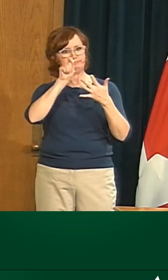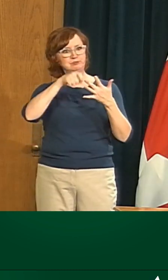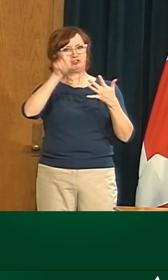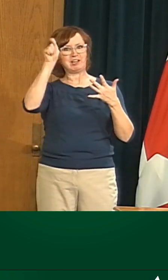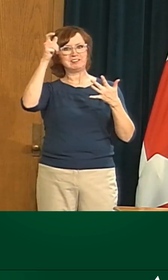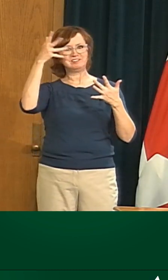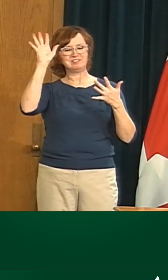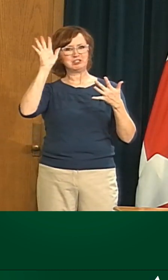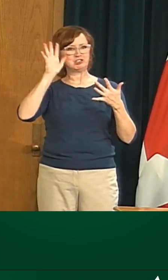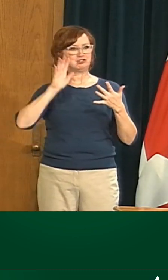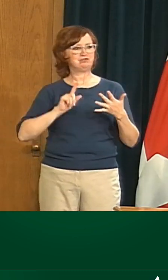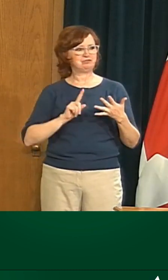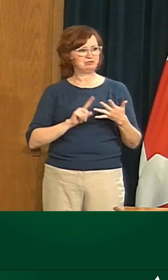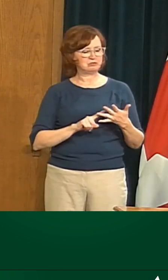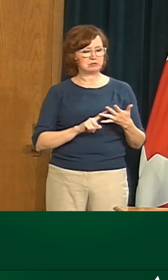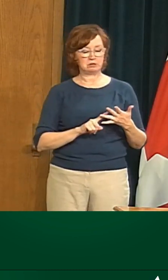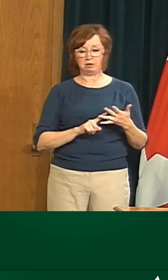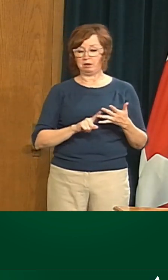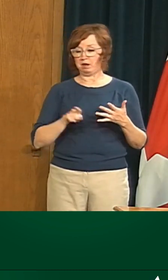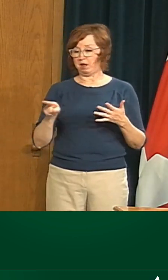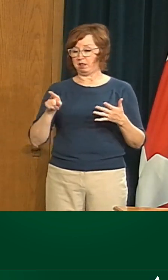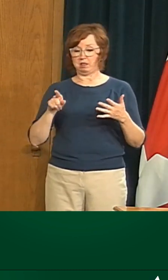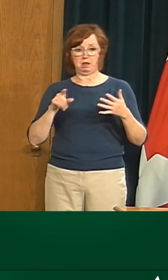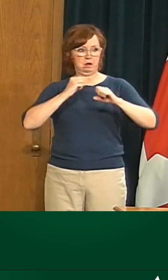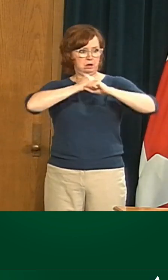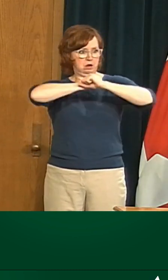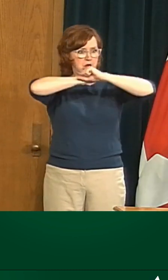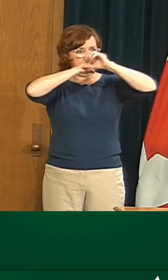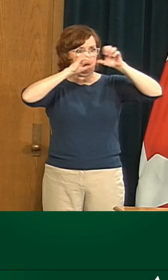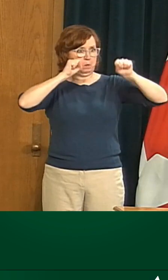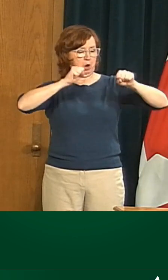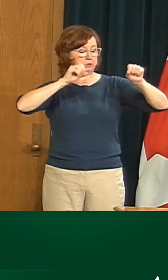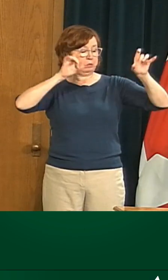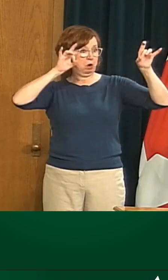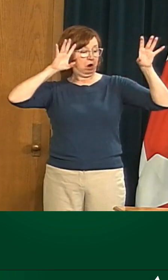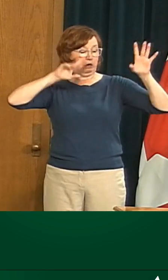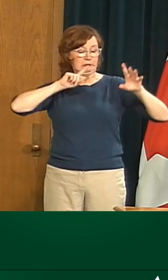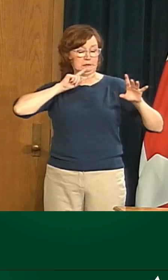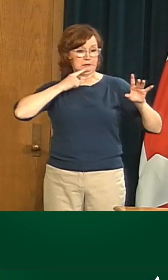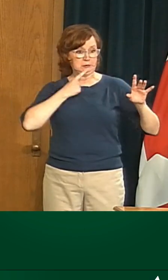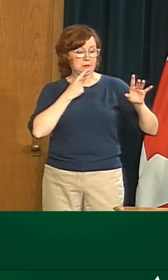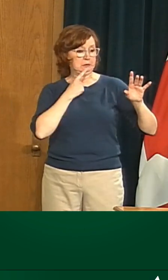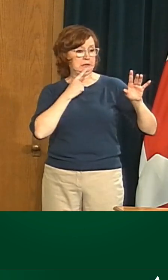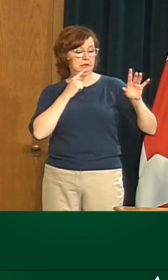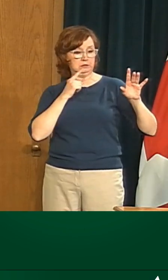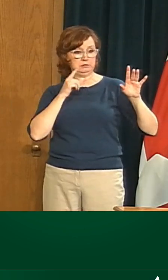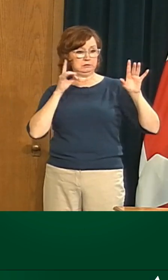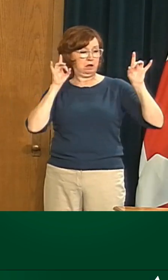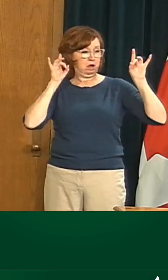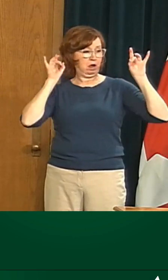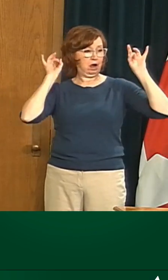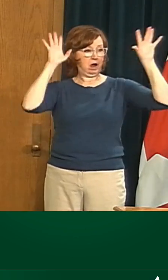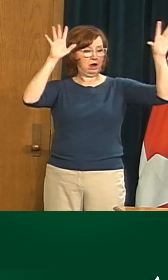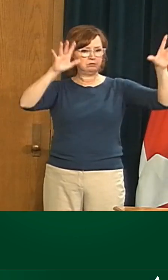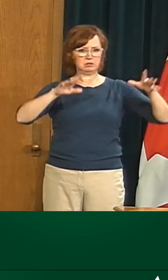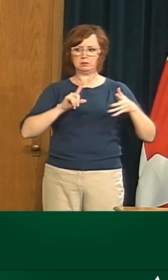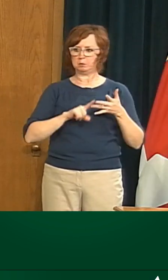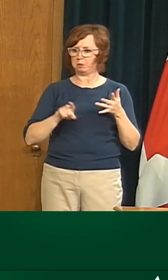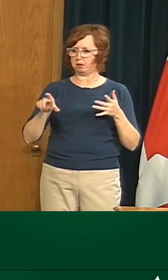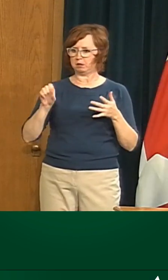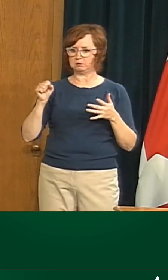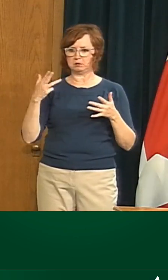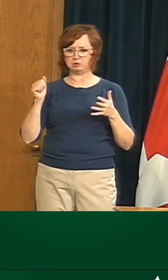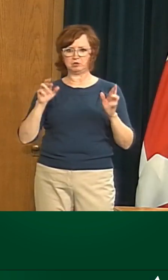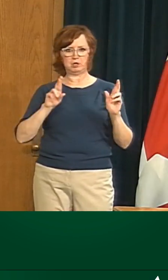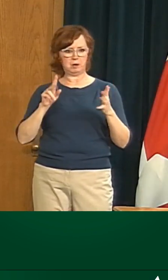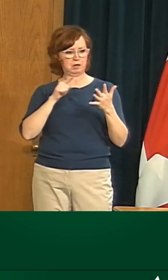at it, whether that be the absolute worst case scenario or what that may be, and they have been resourced to do as such. So we are